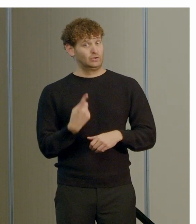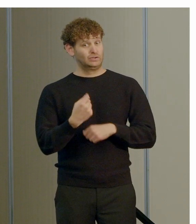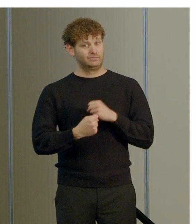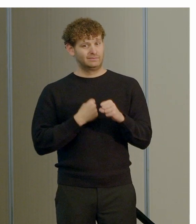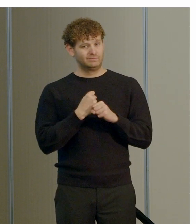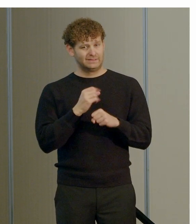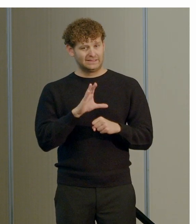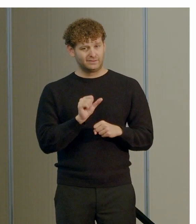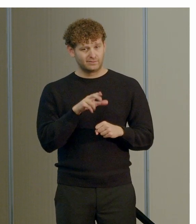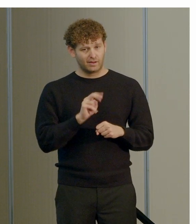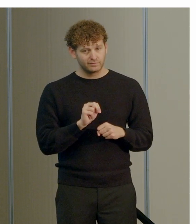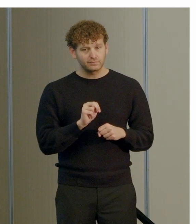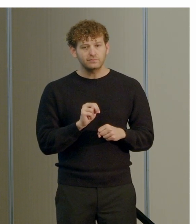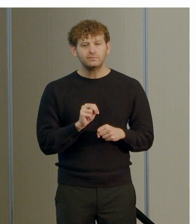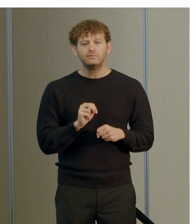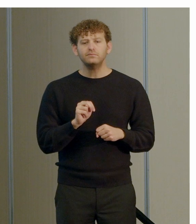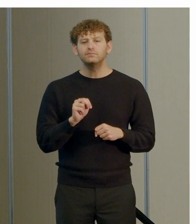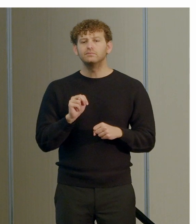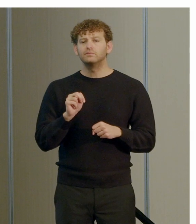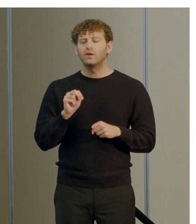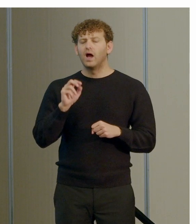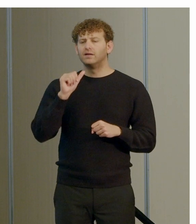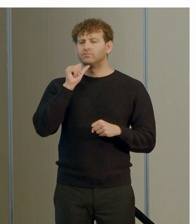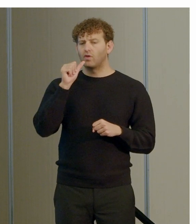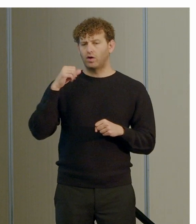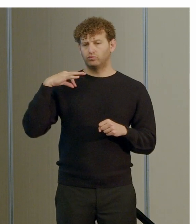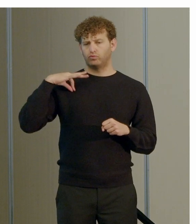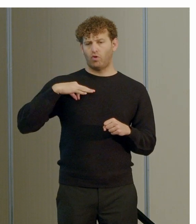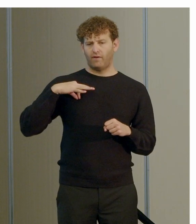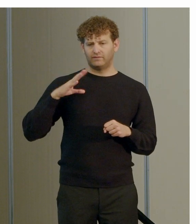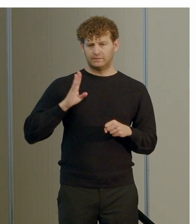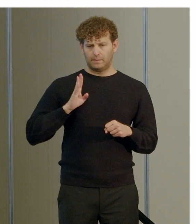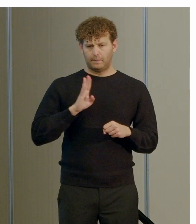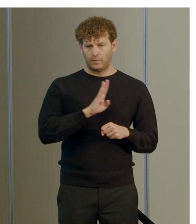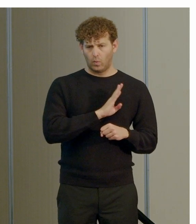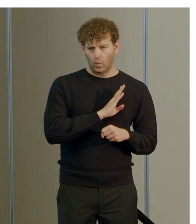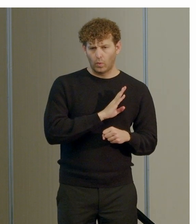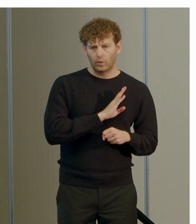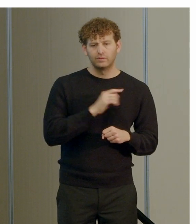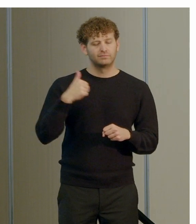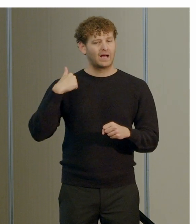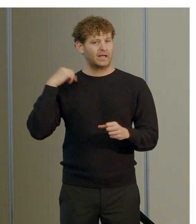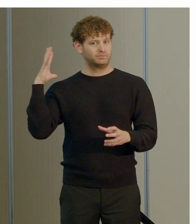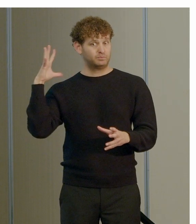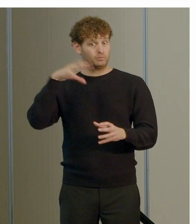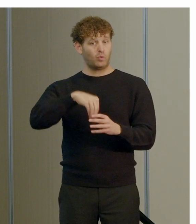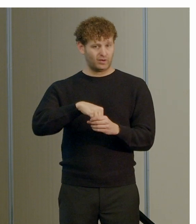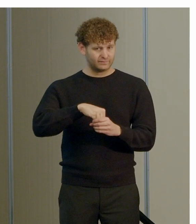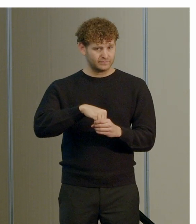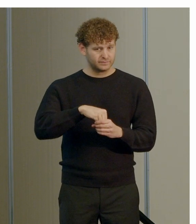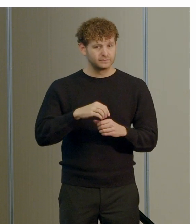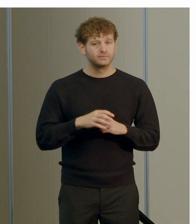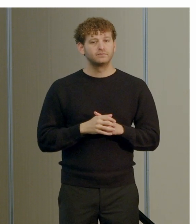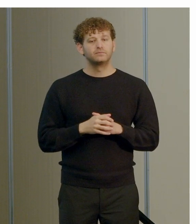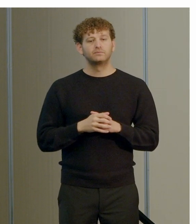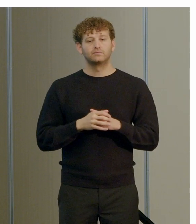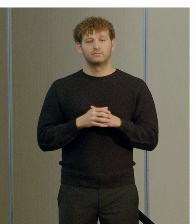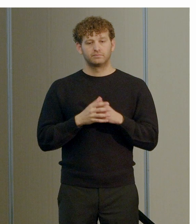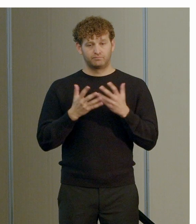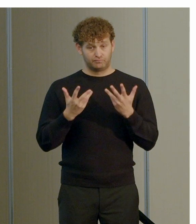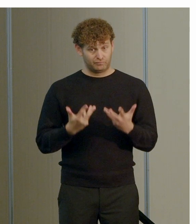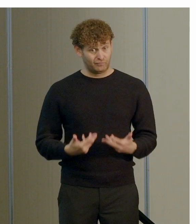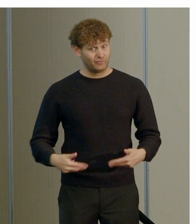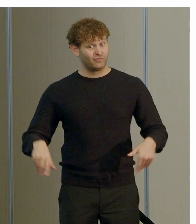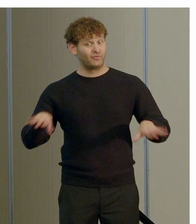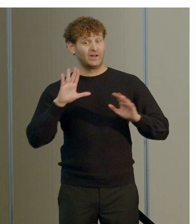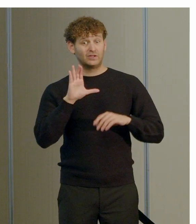been running these small accessibility events. But after coming to CSUN and learning and watching, I thought I could do